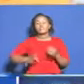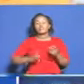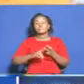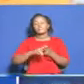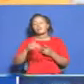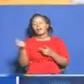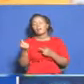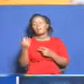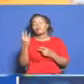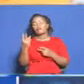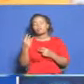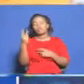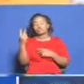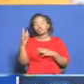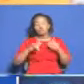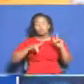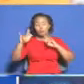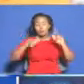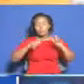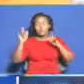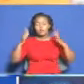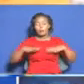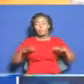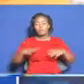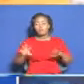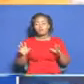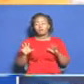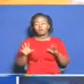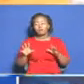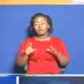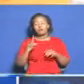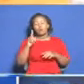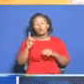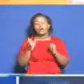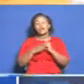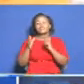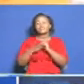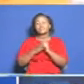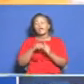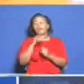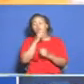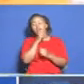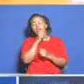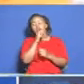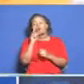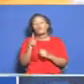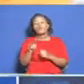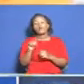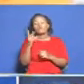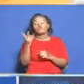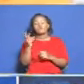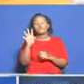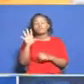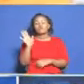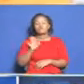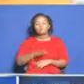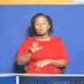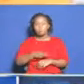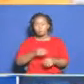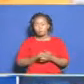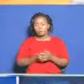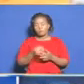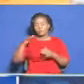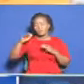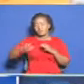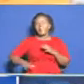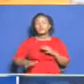foreigners. 199 are males and 145 females. The youngest is a 2-month-old